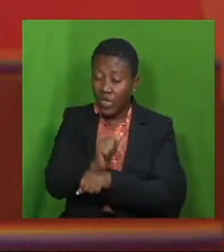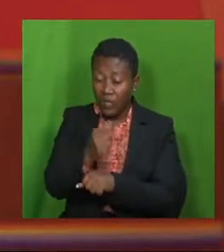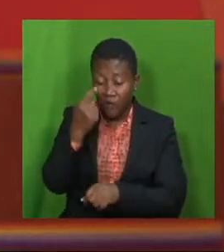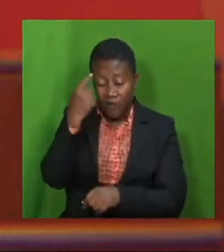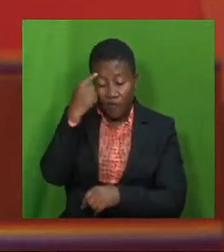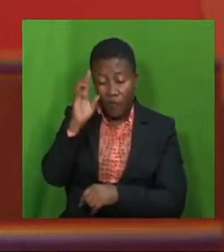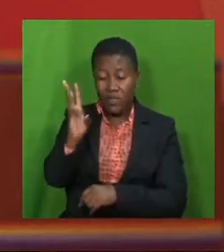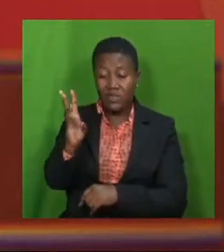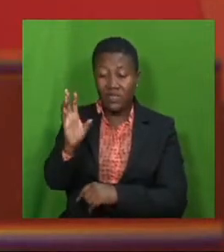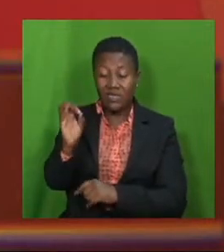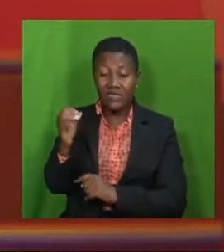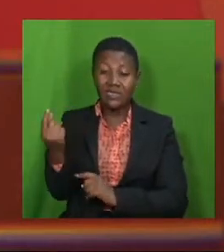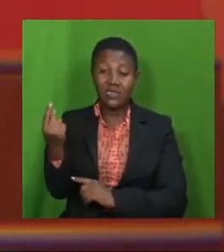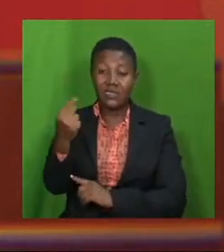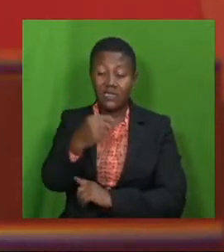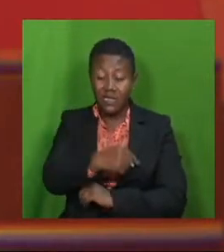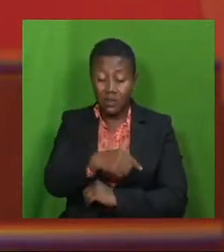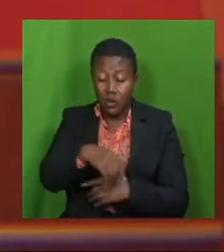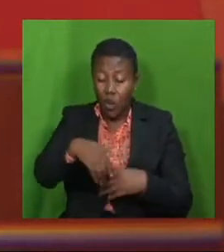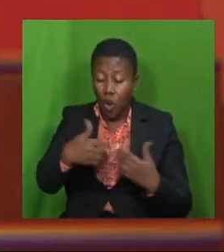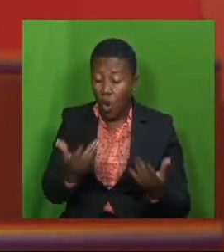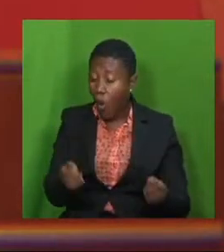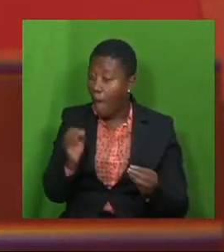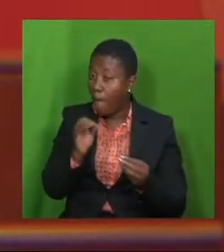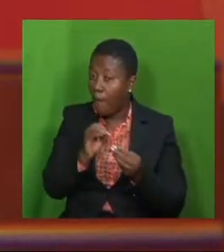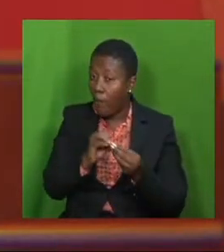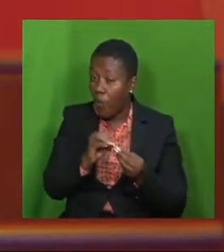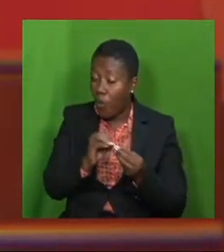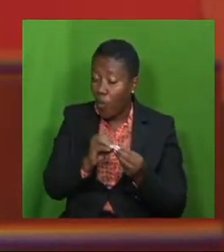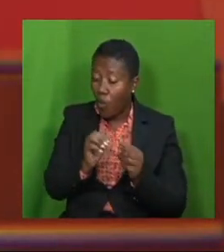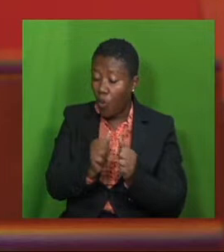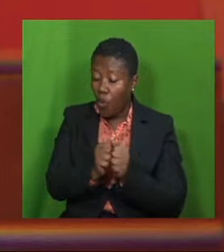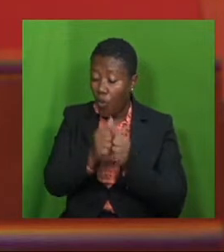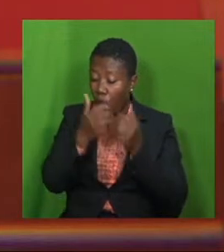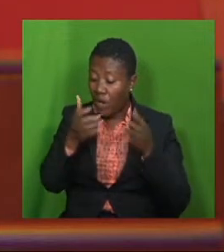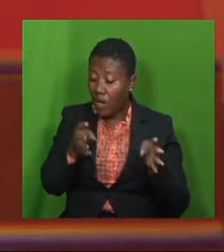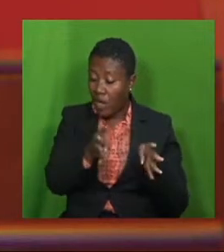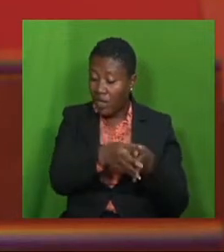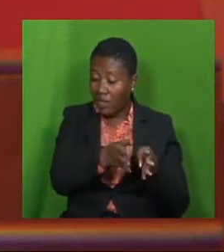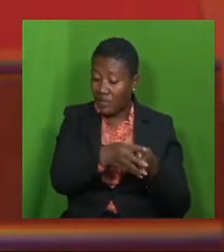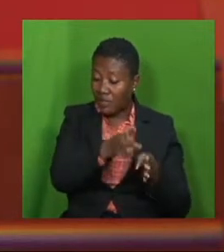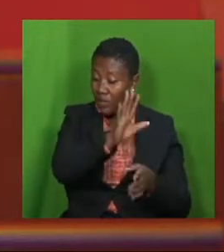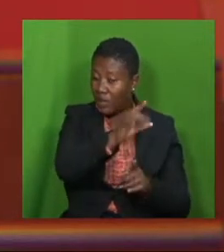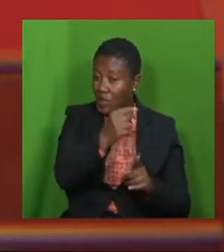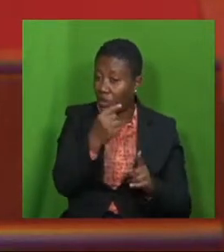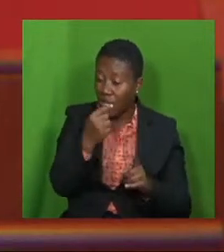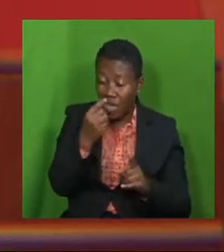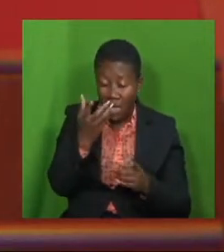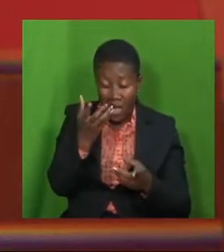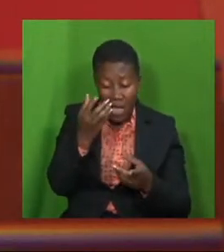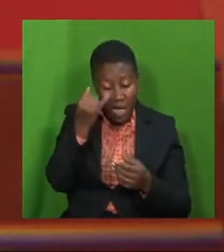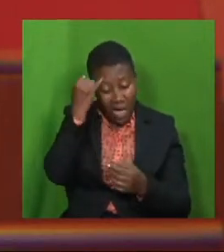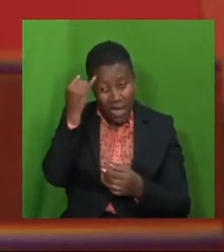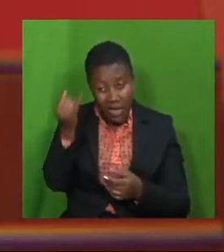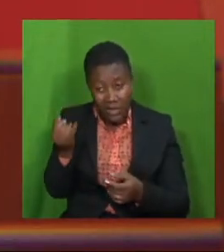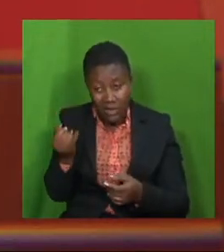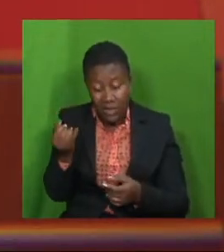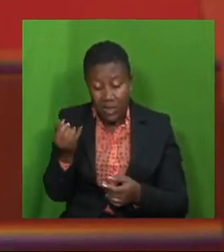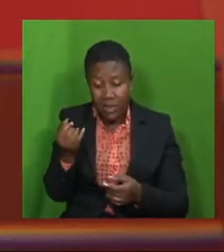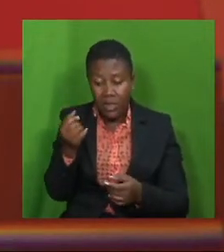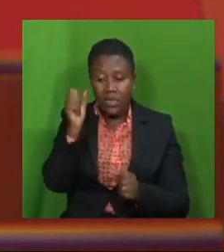days or more without the Assembly's authorization, his or her seat may be